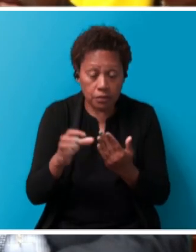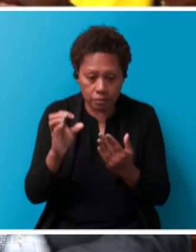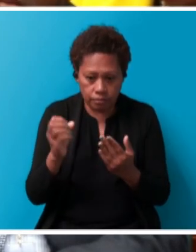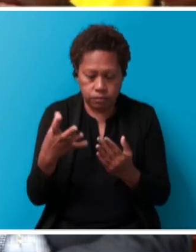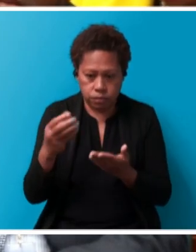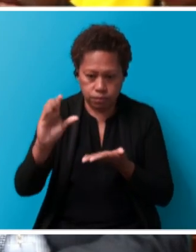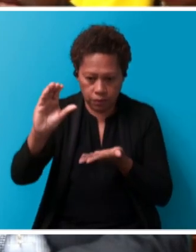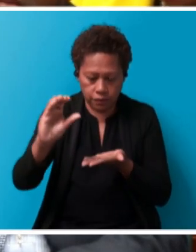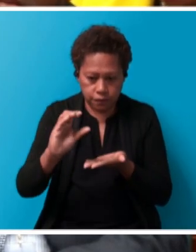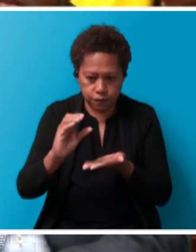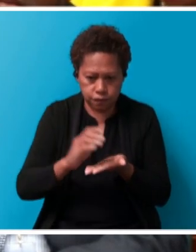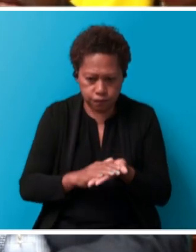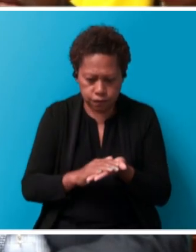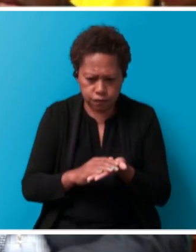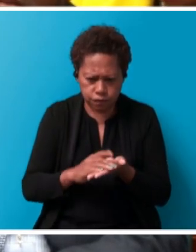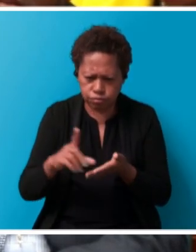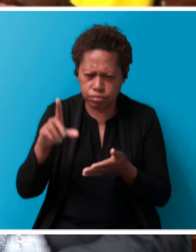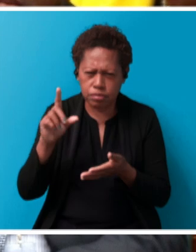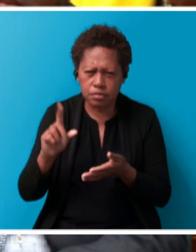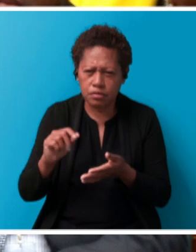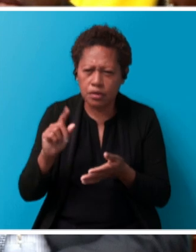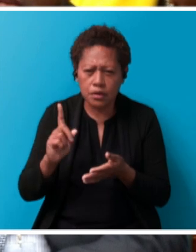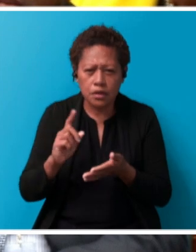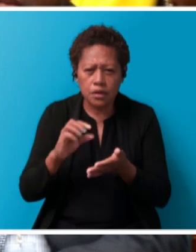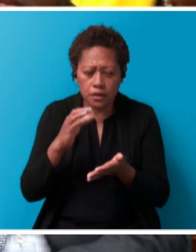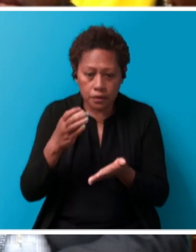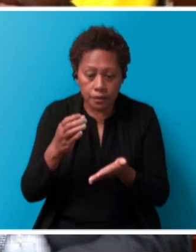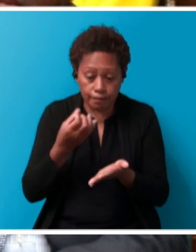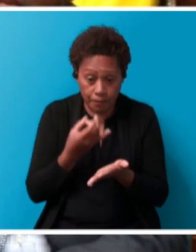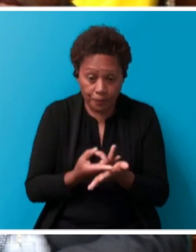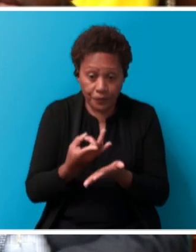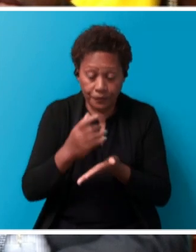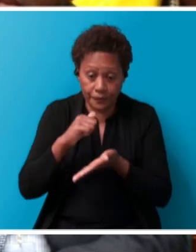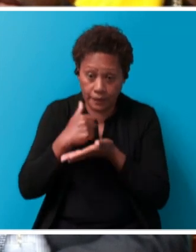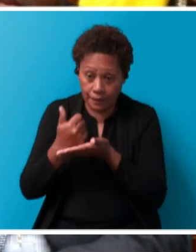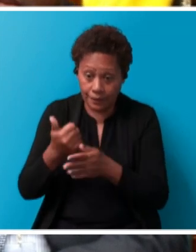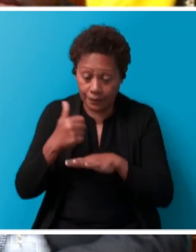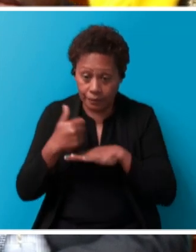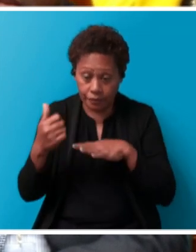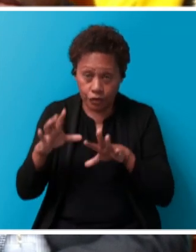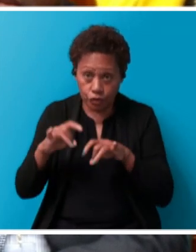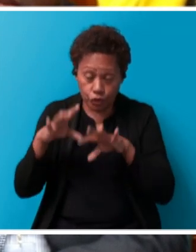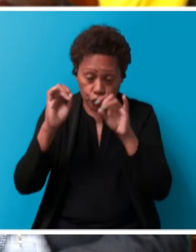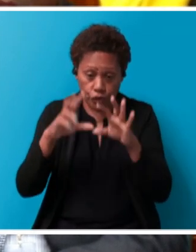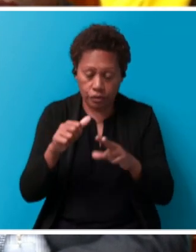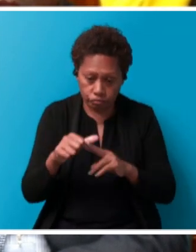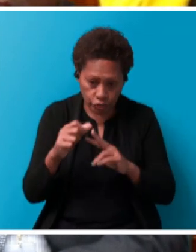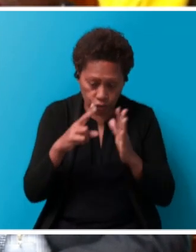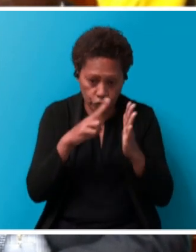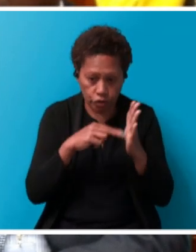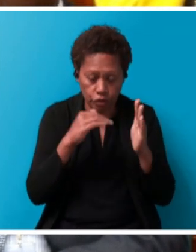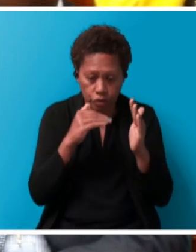approximately $18 million through the funding support of the governments of Australia and New Zealand and the